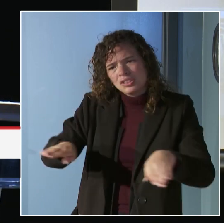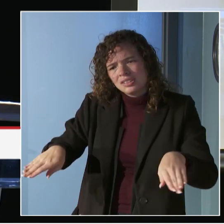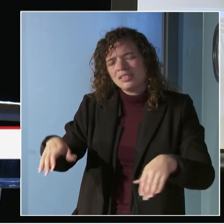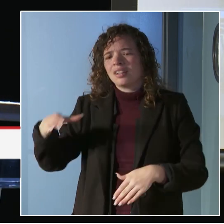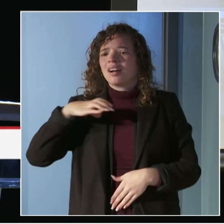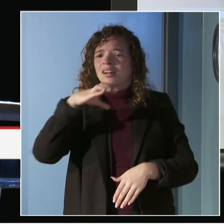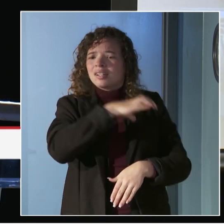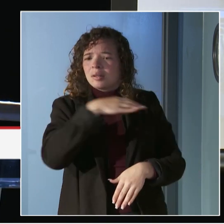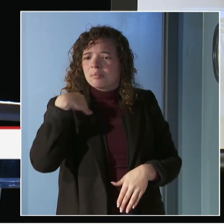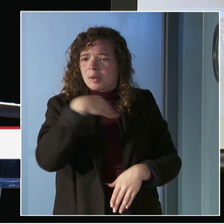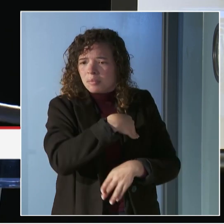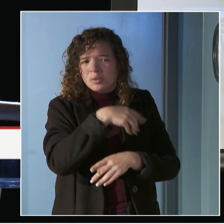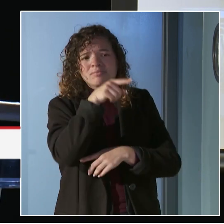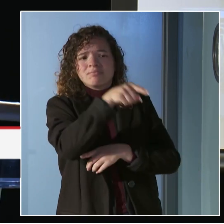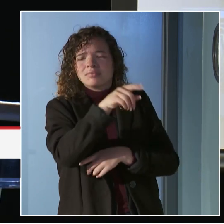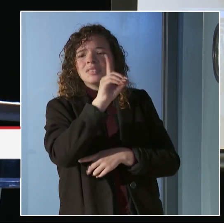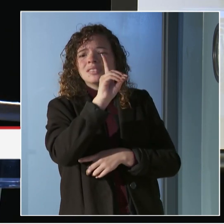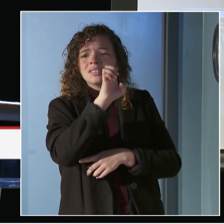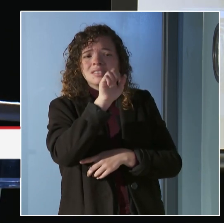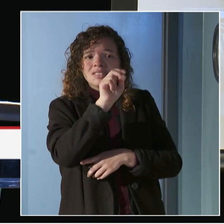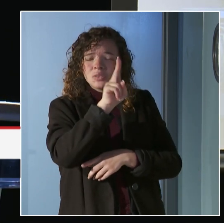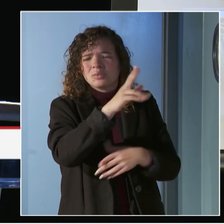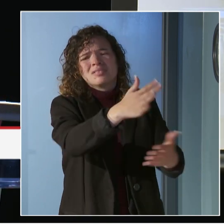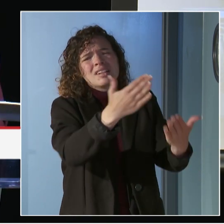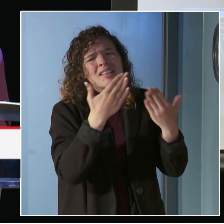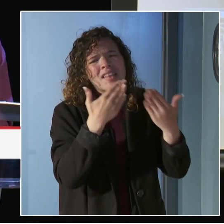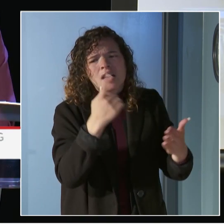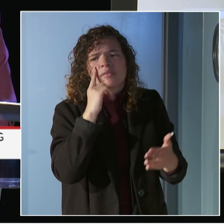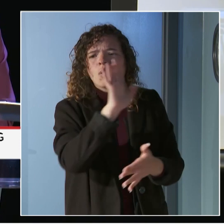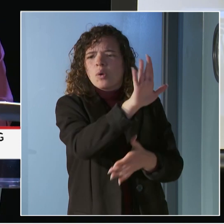Thank you. And your daughter for sharing her with us.